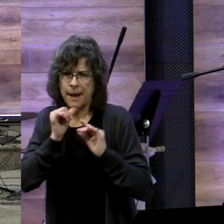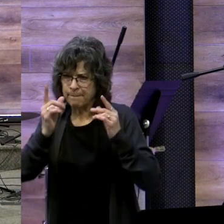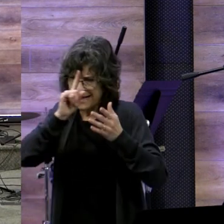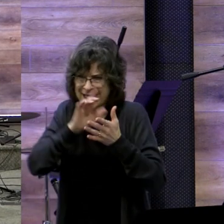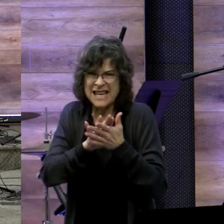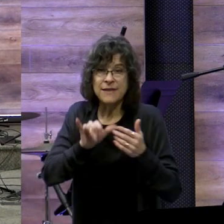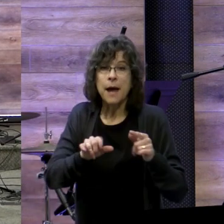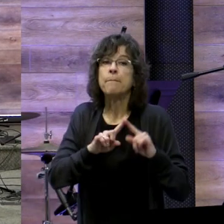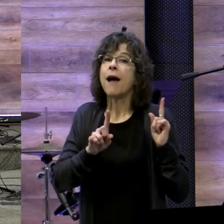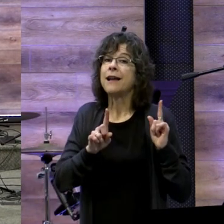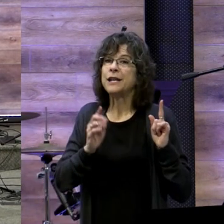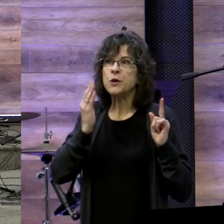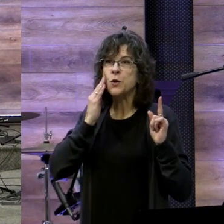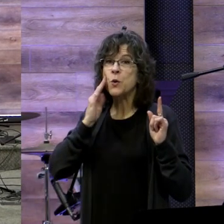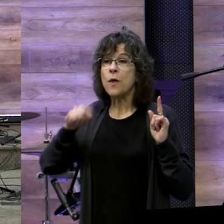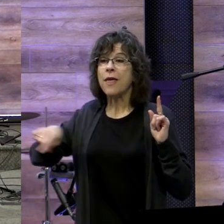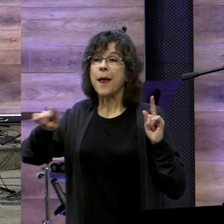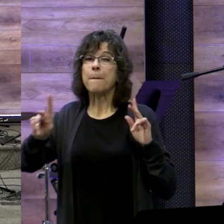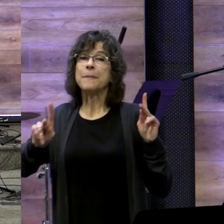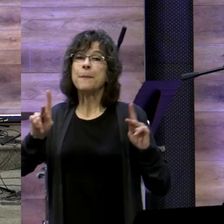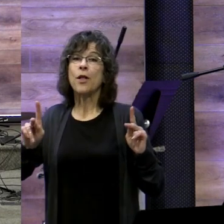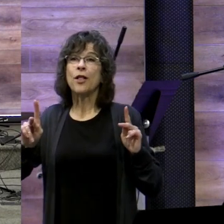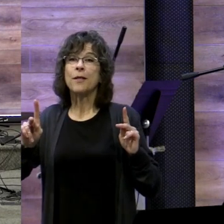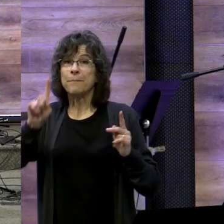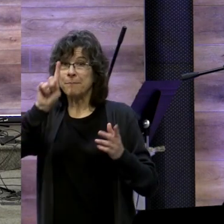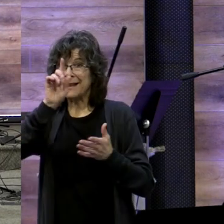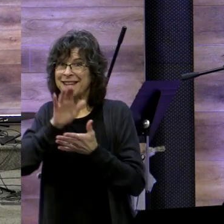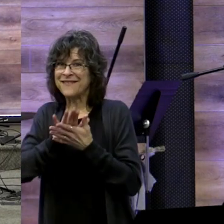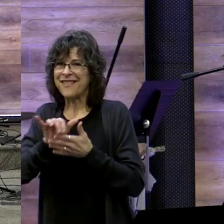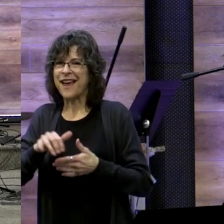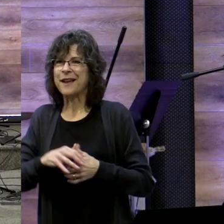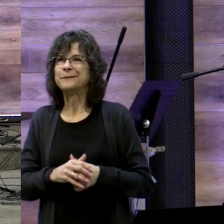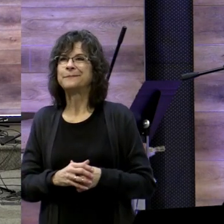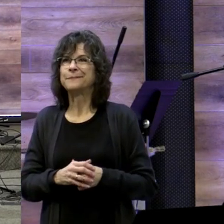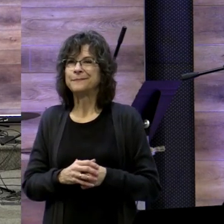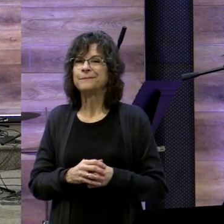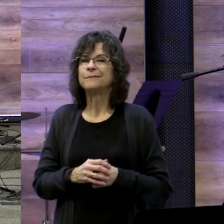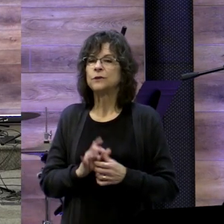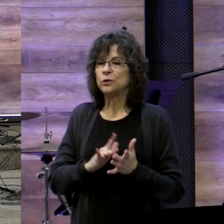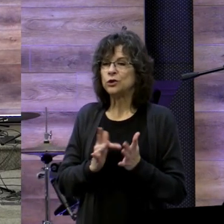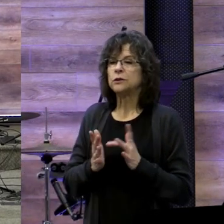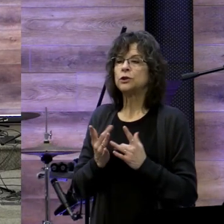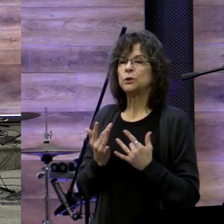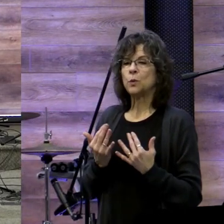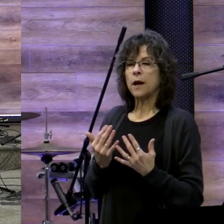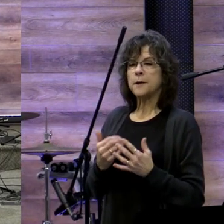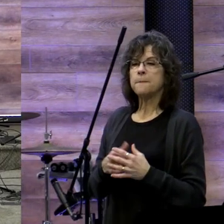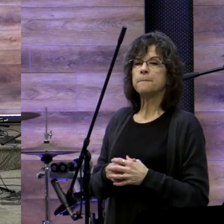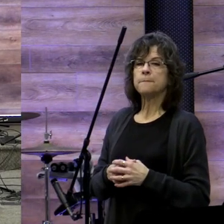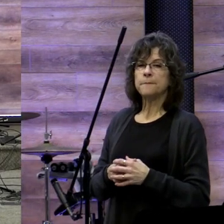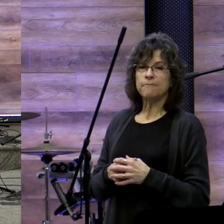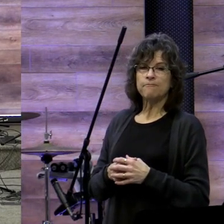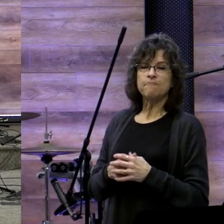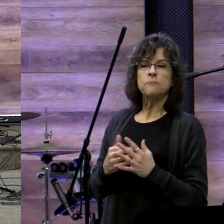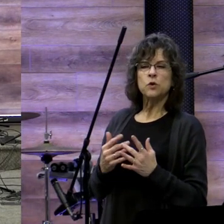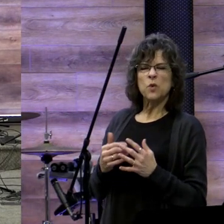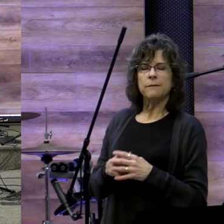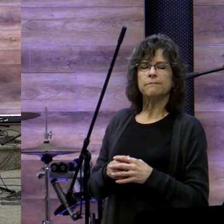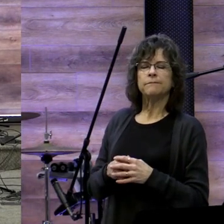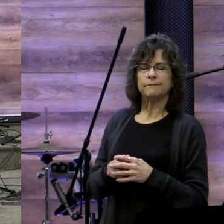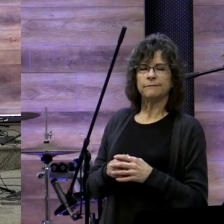of it. Thus the delay, to leave no doubt as to what he was going to do. He was going to reveal himself